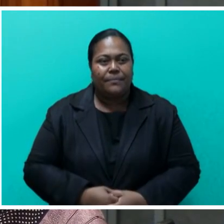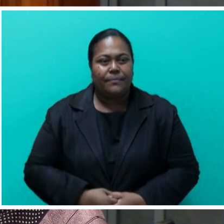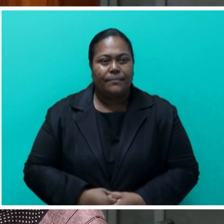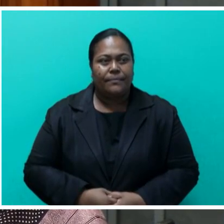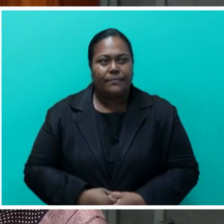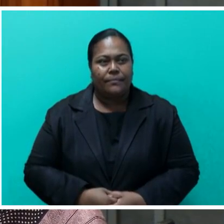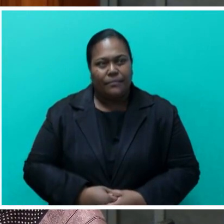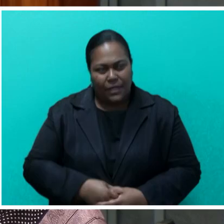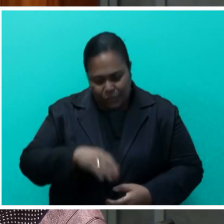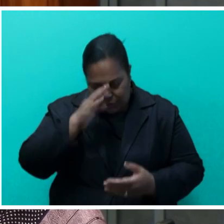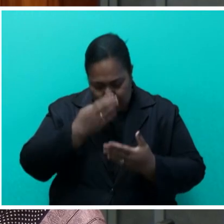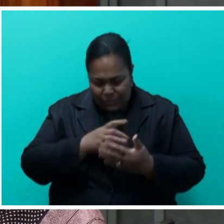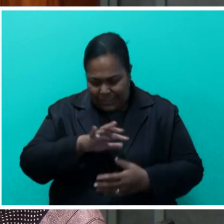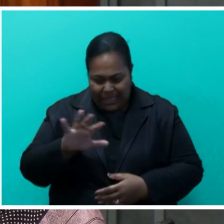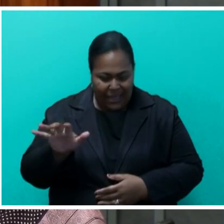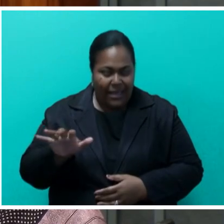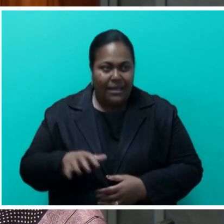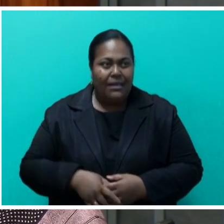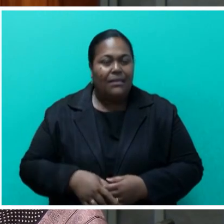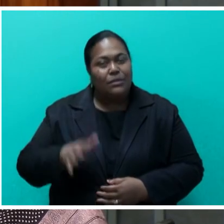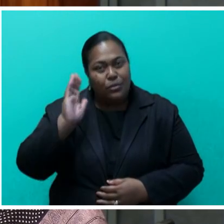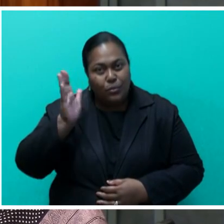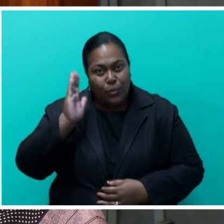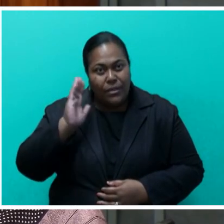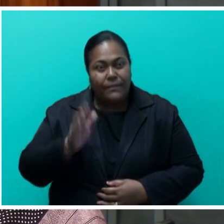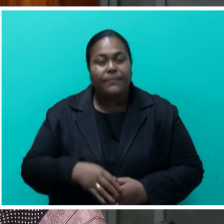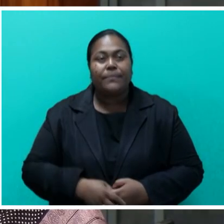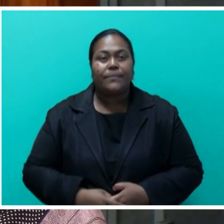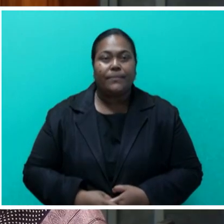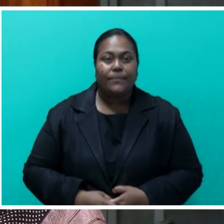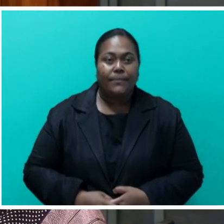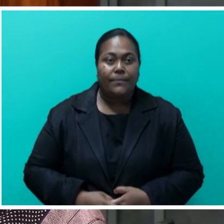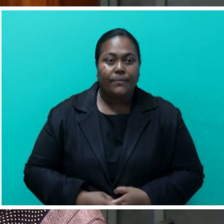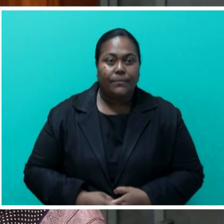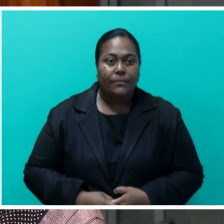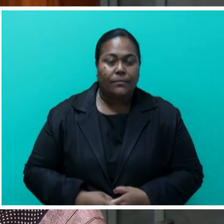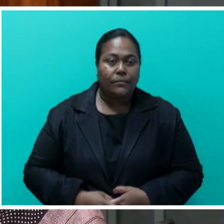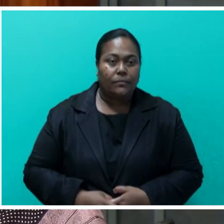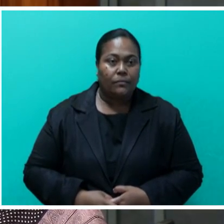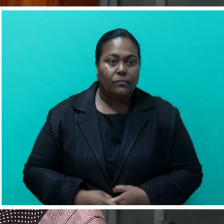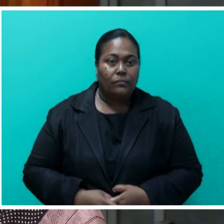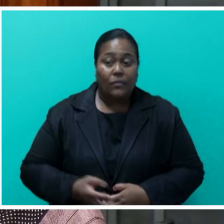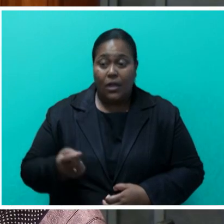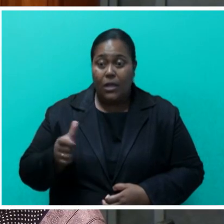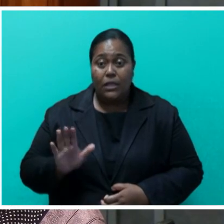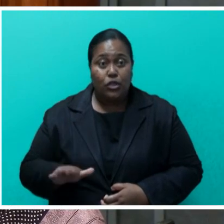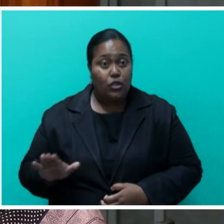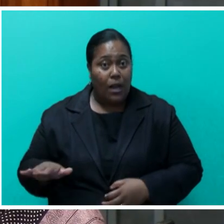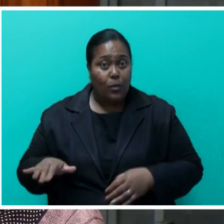the students in their respective schools. Mr. Speaker, sir, at the early childhood level,